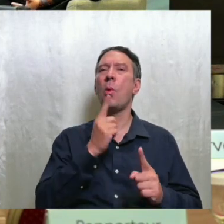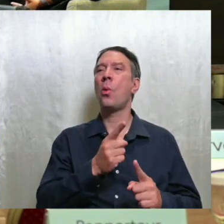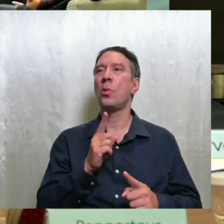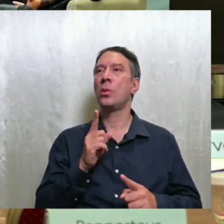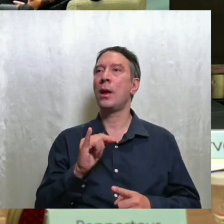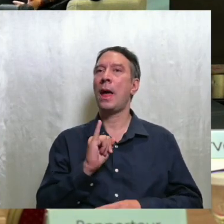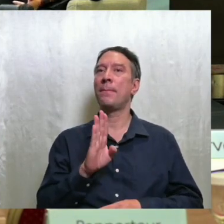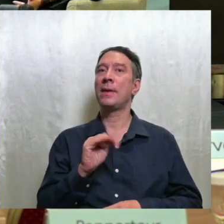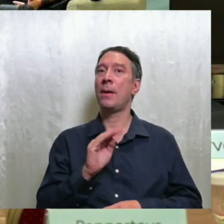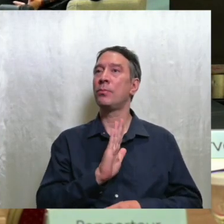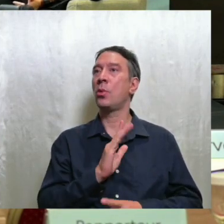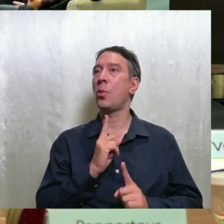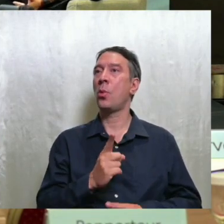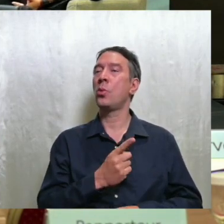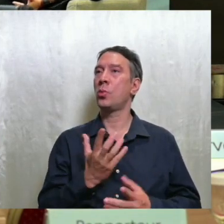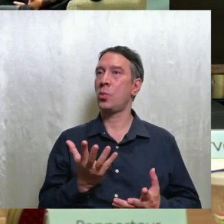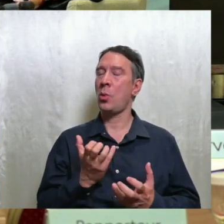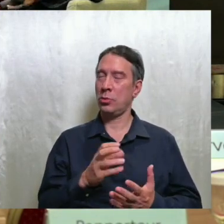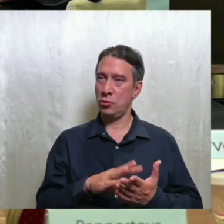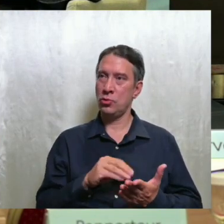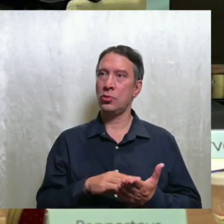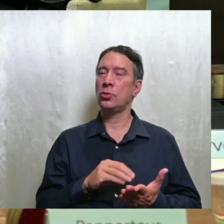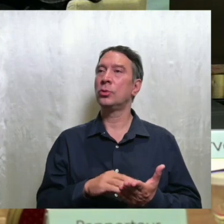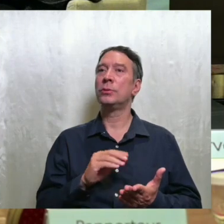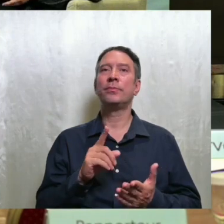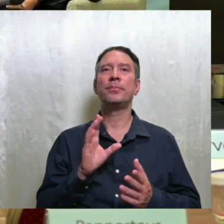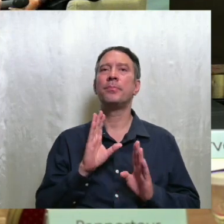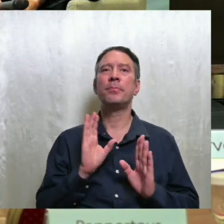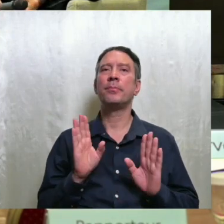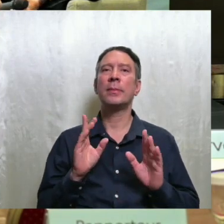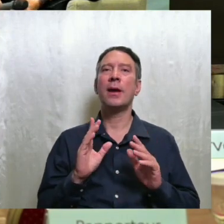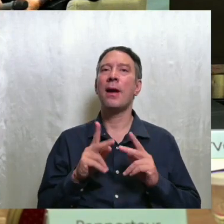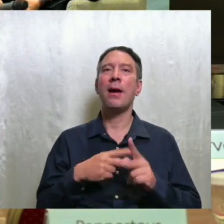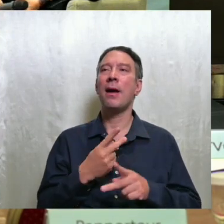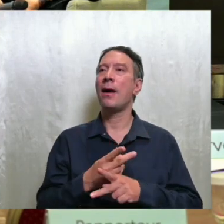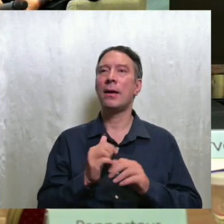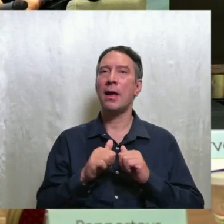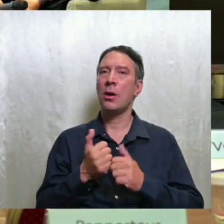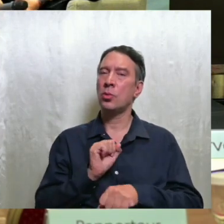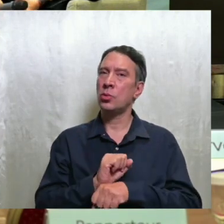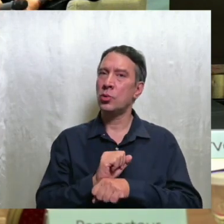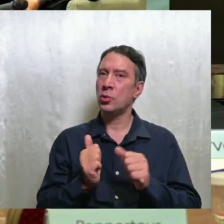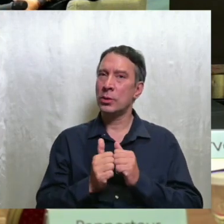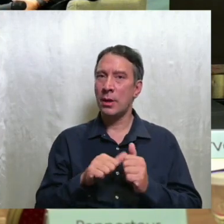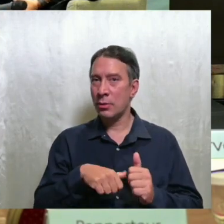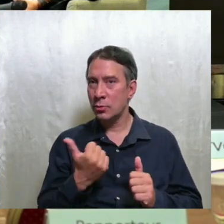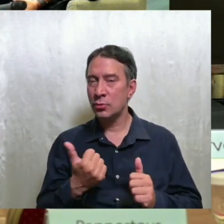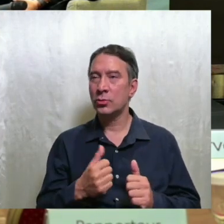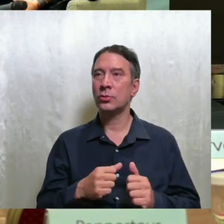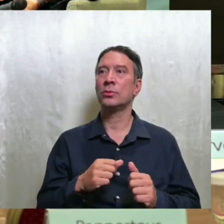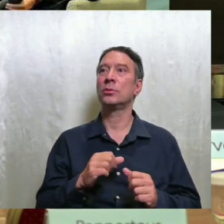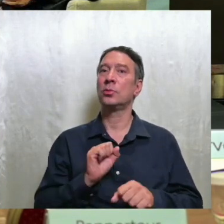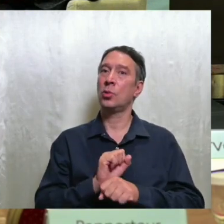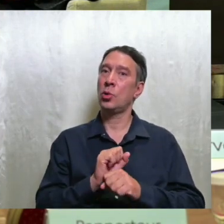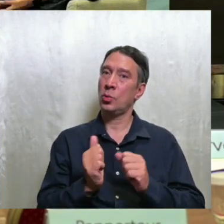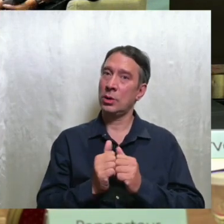partnerships. Based on your experience, because you mentioned a few things, right? You mentioned there was one aspect around translation. This stood